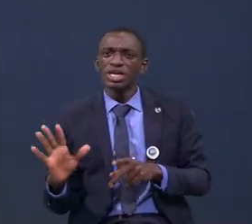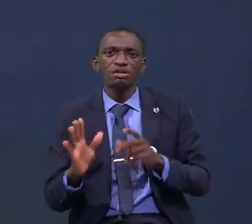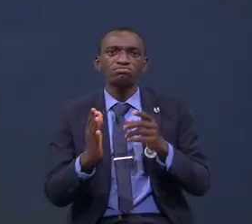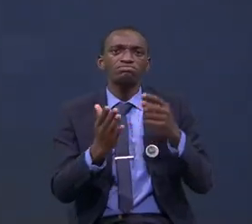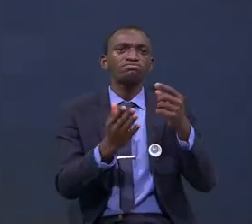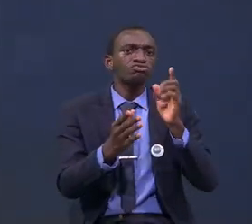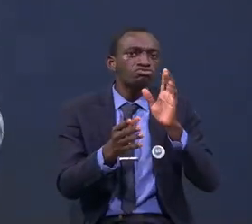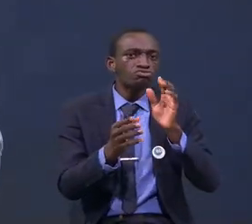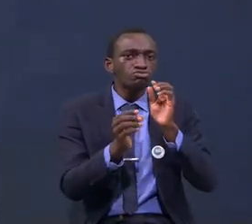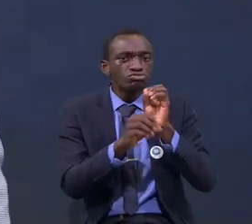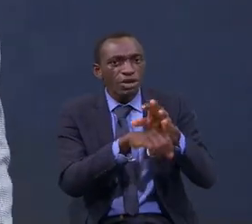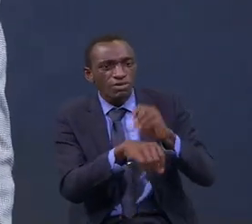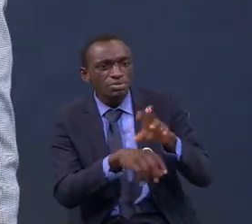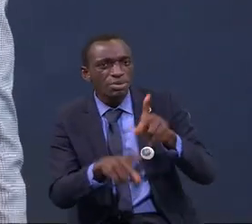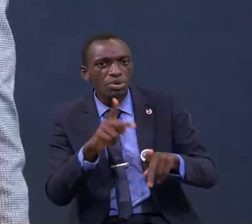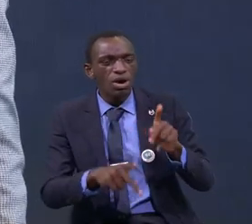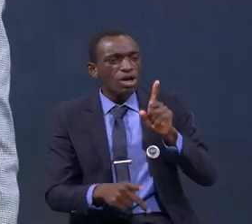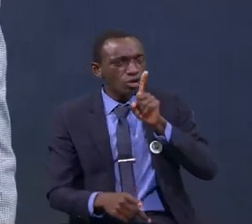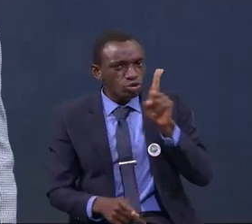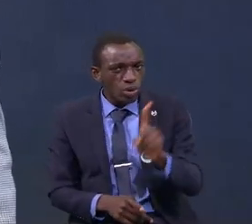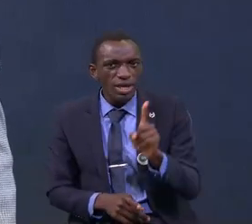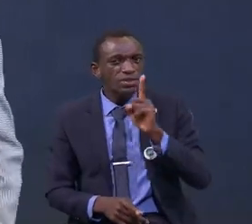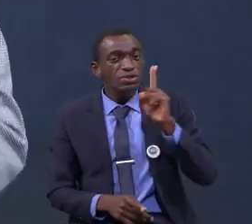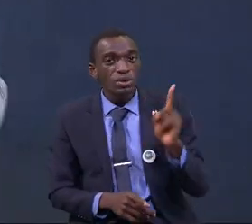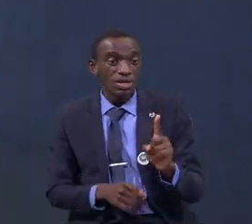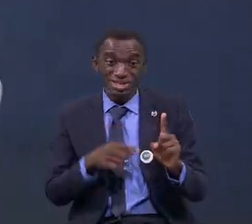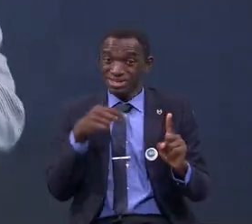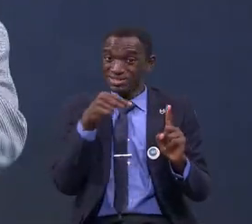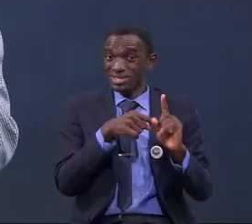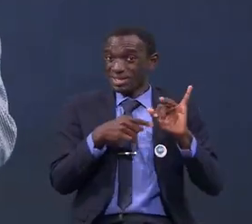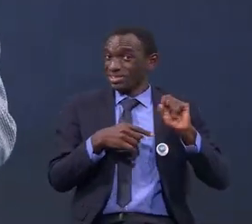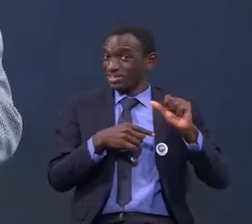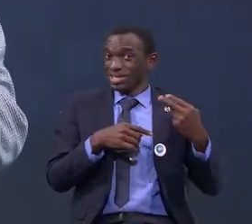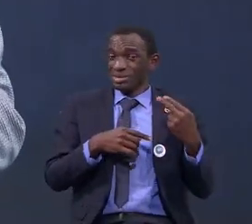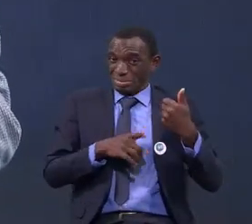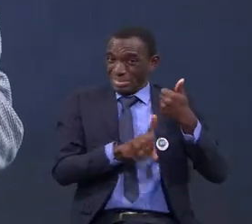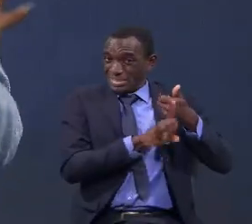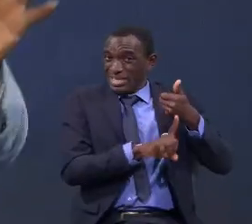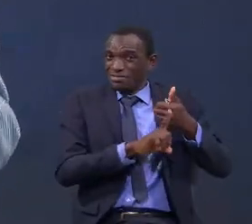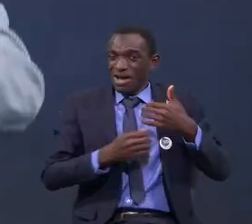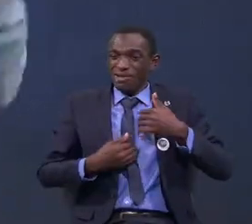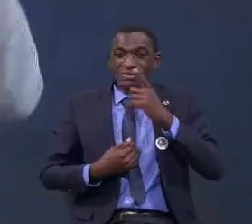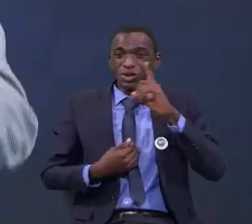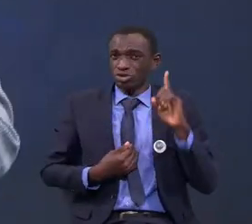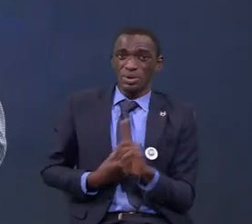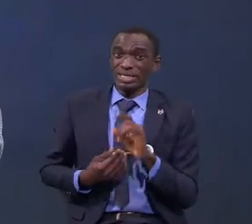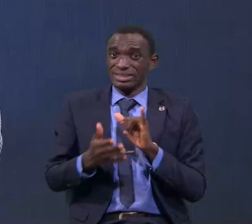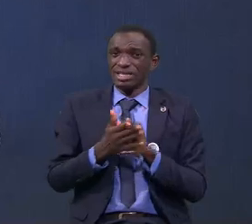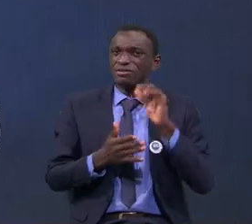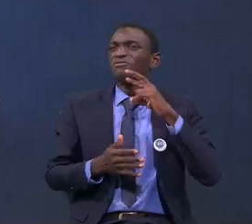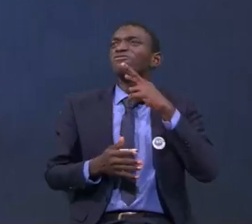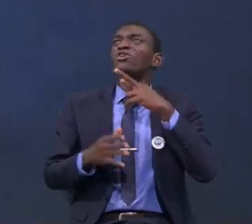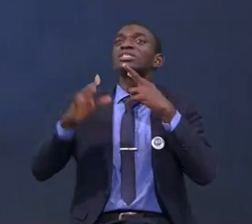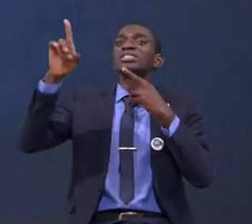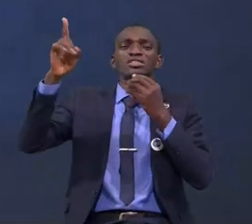Isaiah had assurance because that voice spoke to him, your sin, your transgression, your iniquity taken